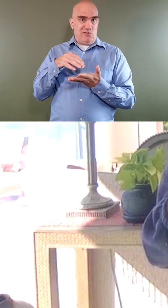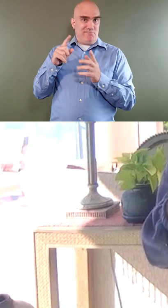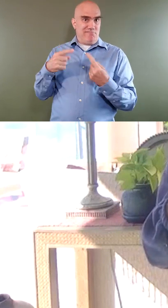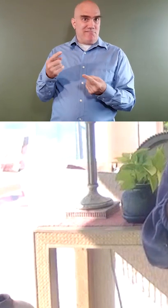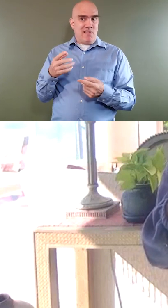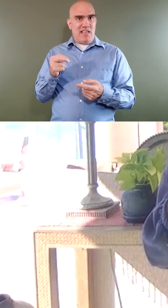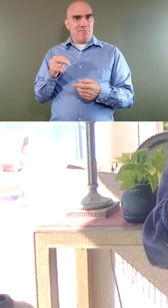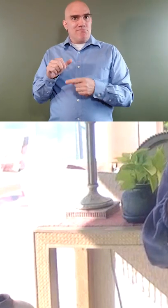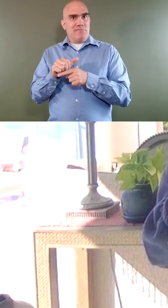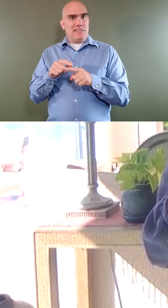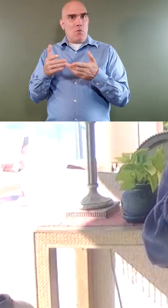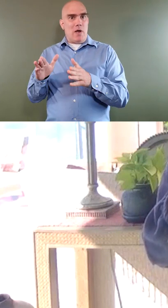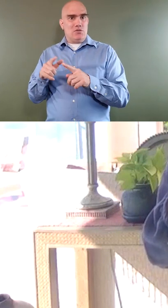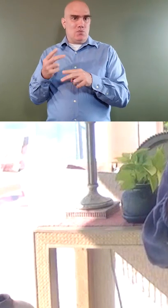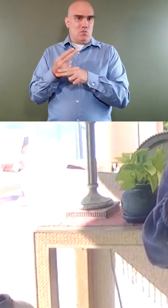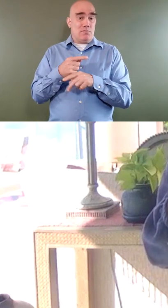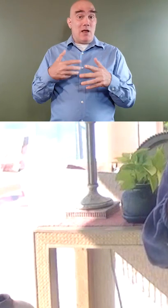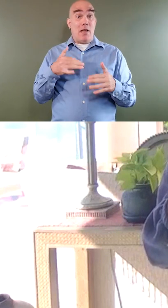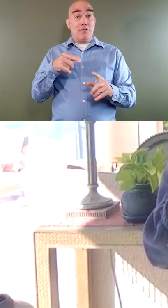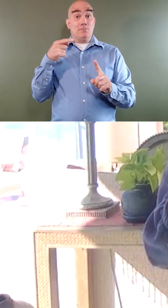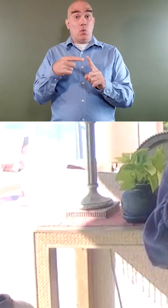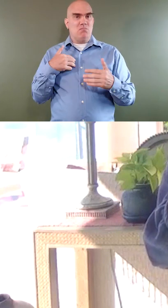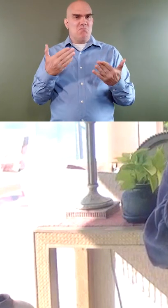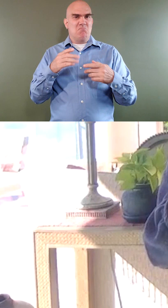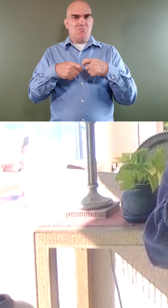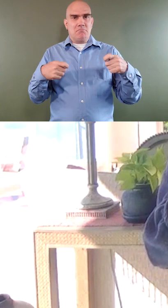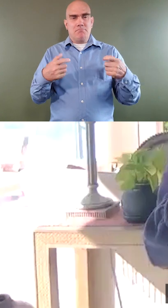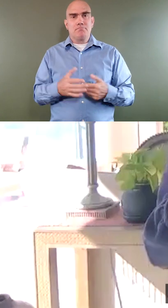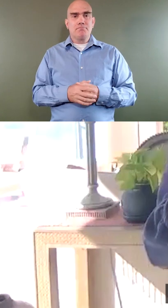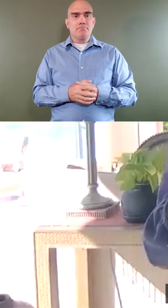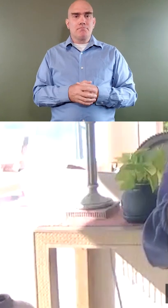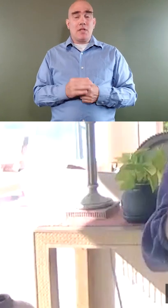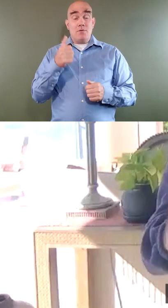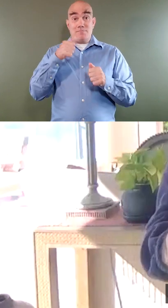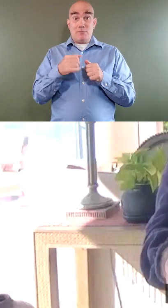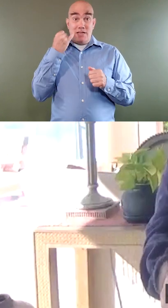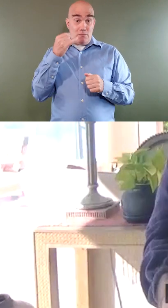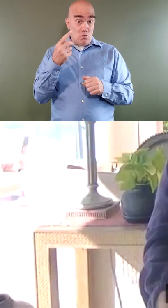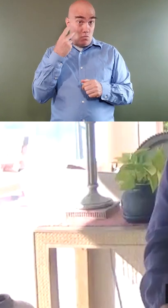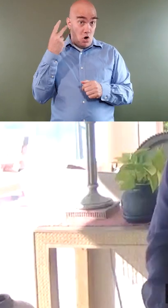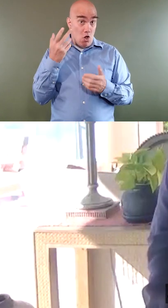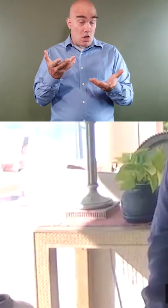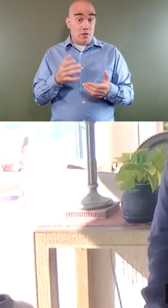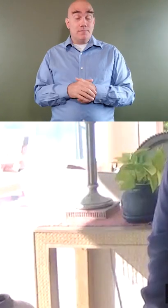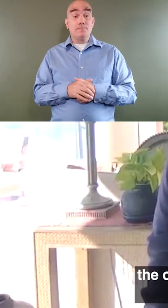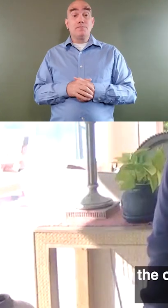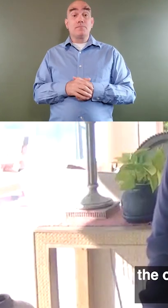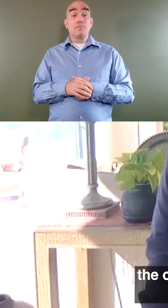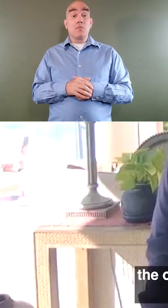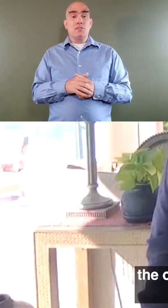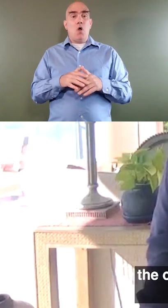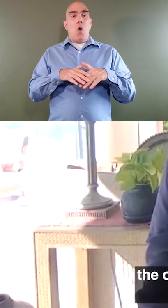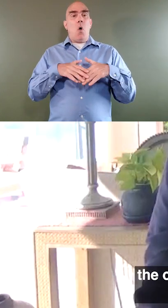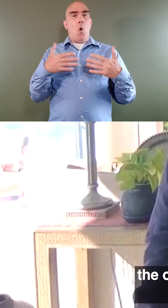other things. But anyway, at this point, we're going to end. And remember that if you recall, the